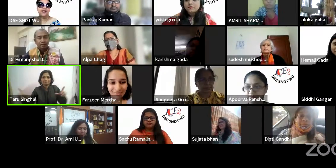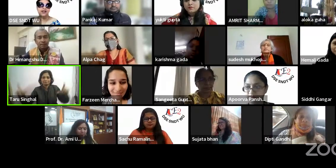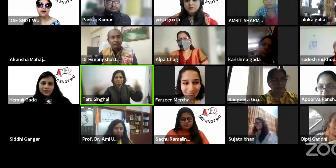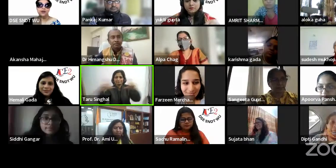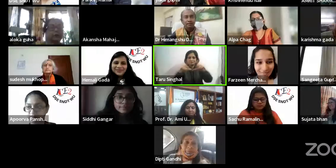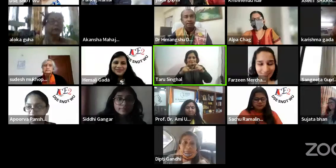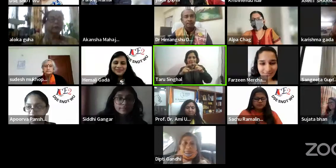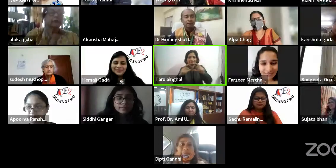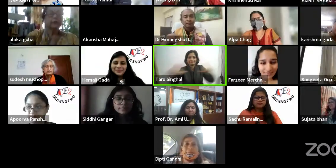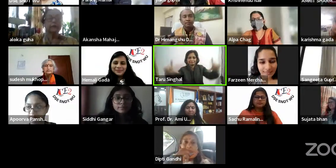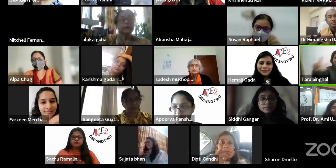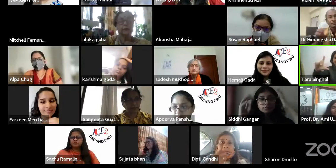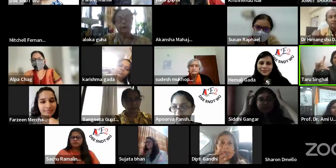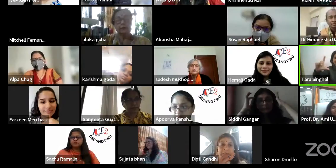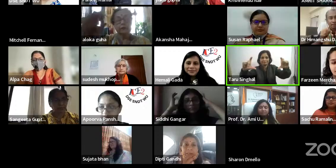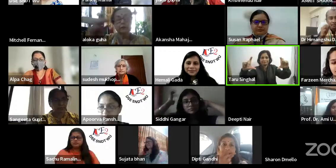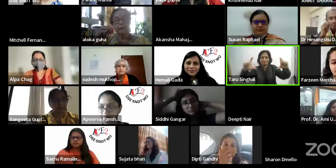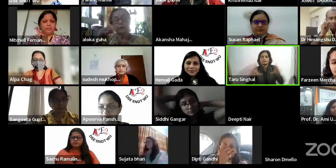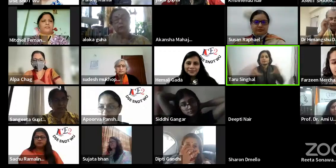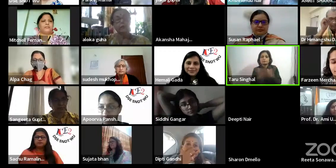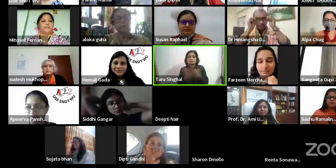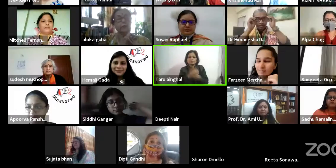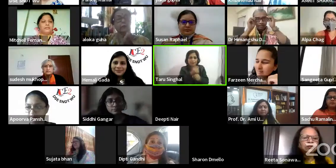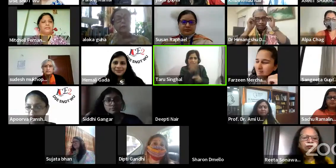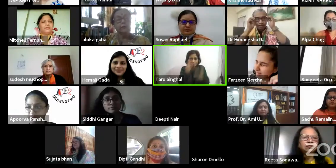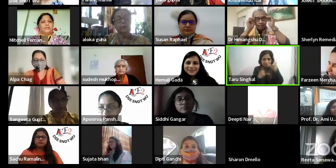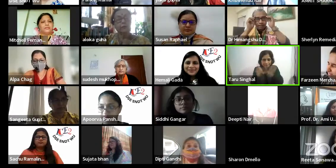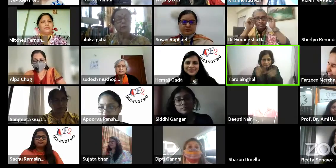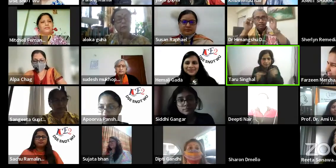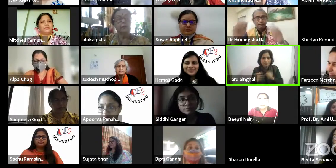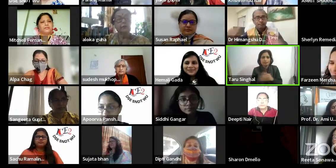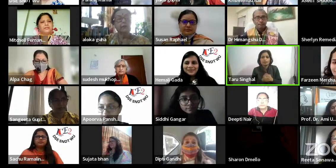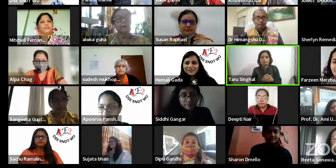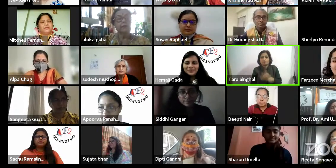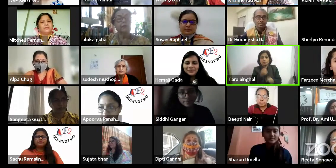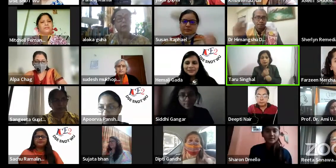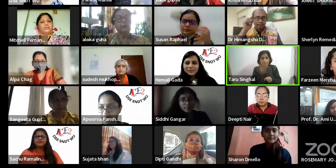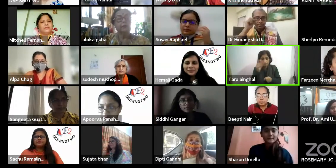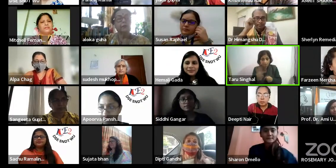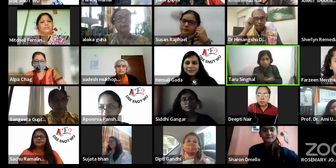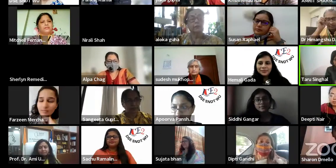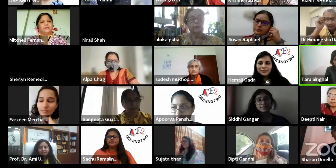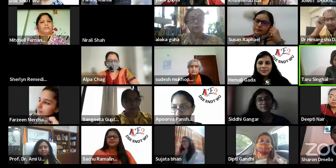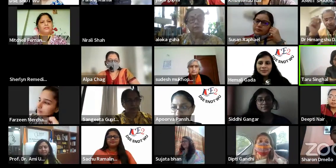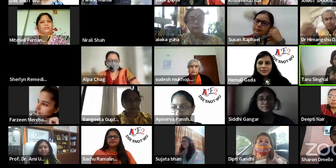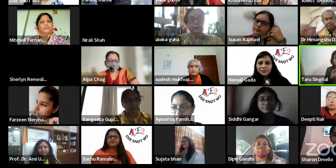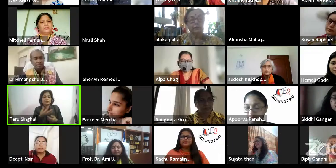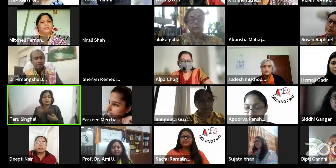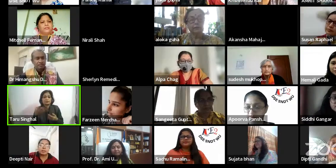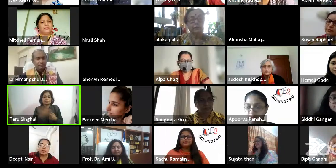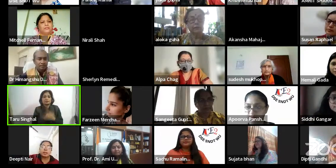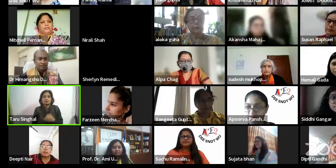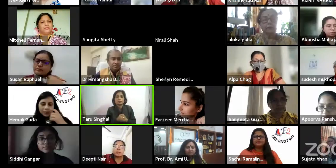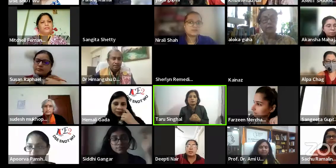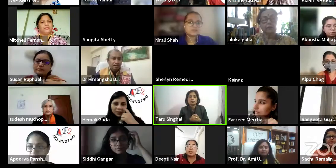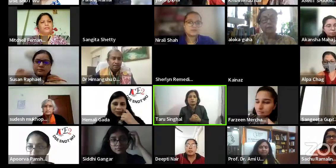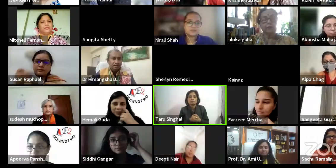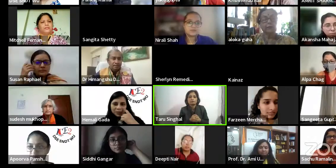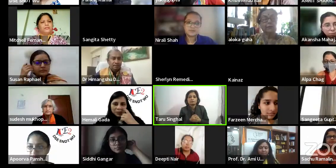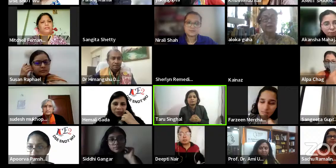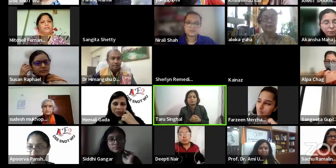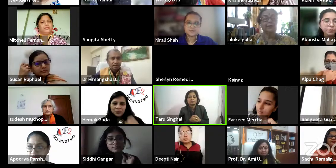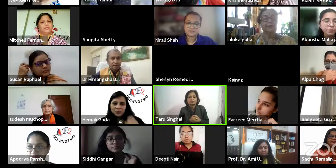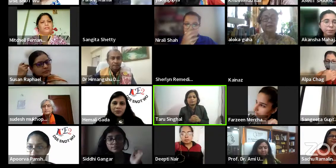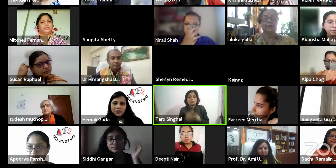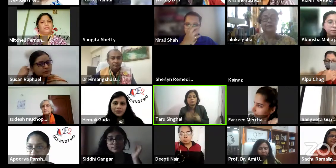our distinguished guests and our chief guests, our guests of honor, as well as our patron and